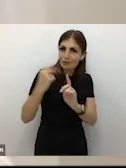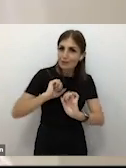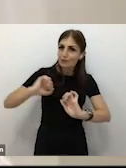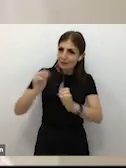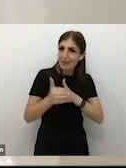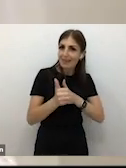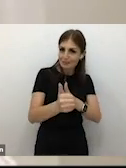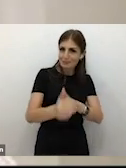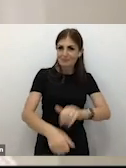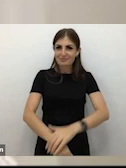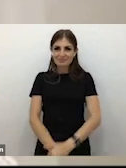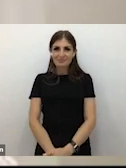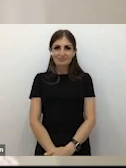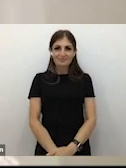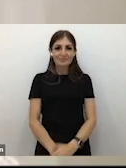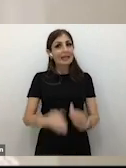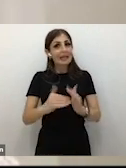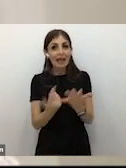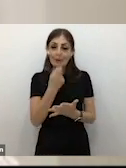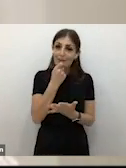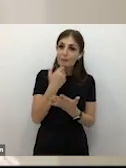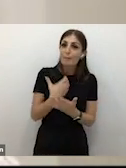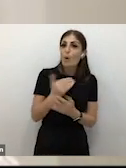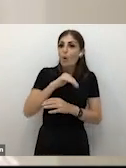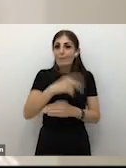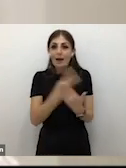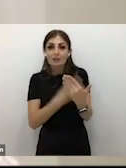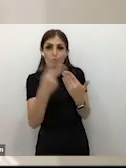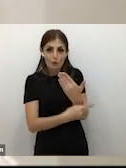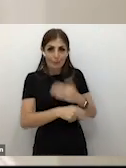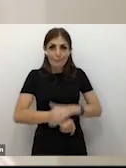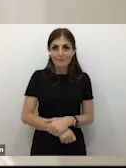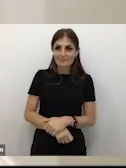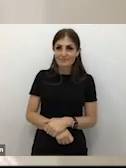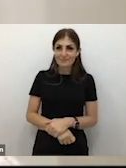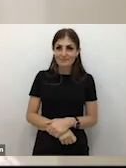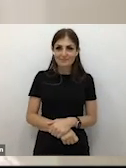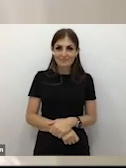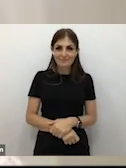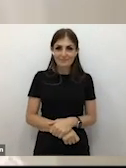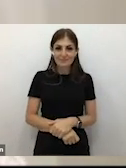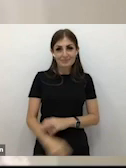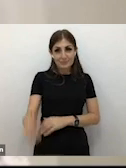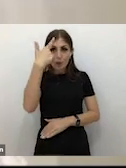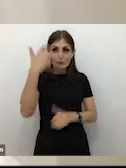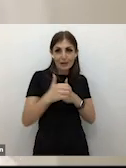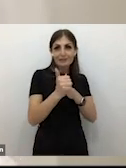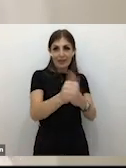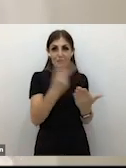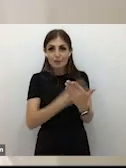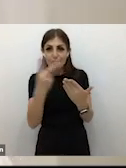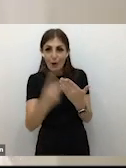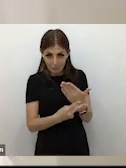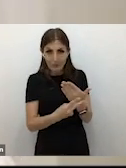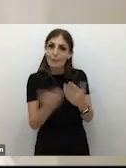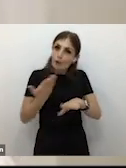us. Now we'll tell you a bit more about the program itself. The Creative Leadership Program